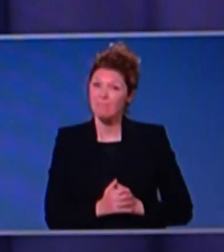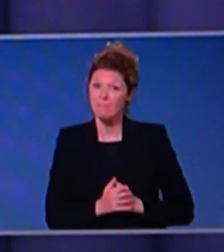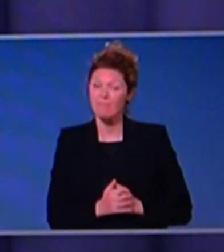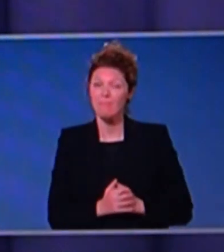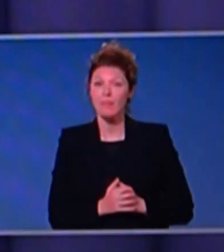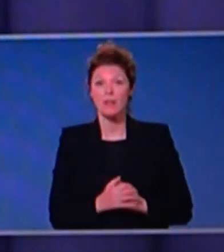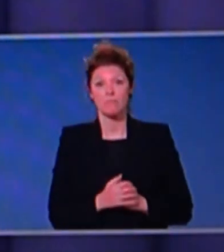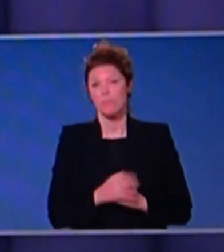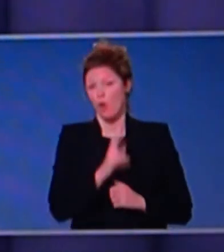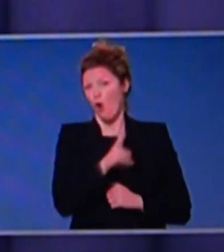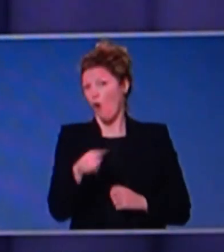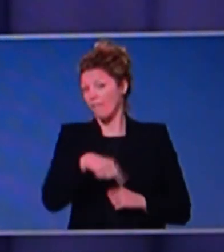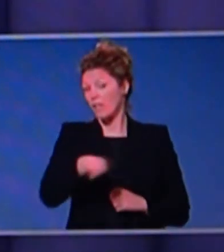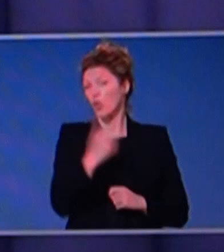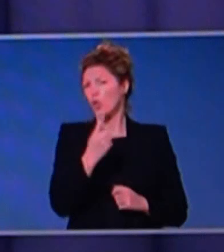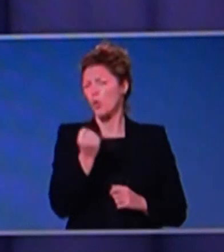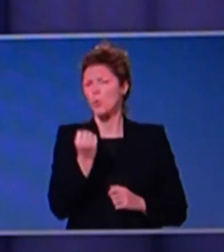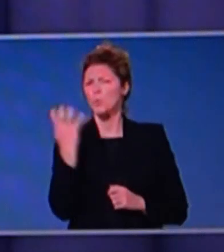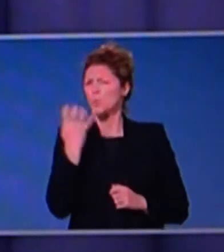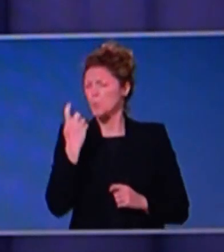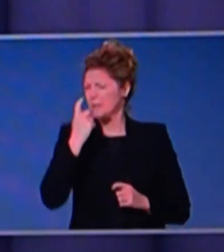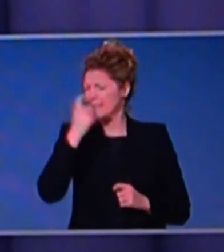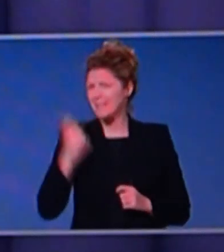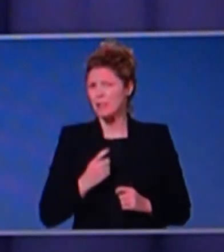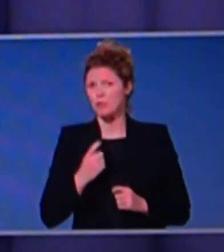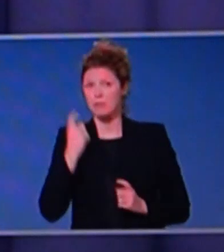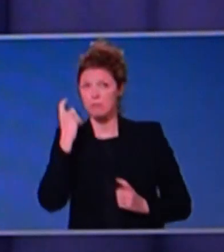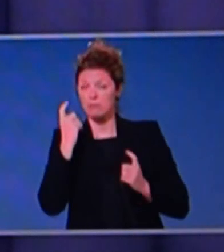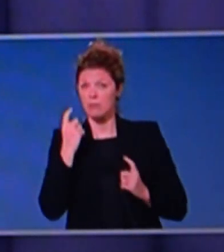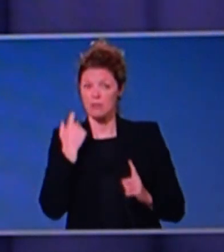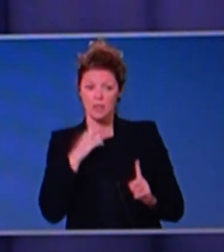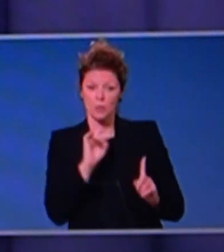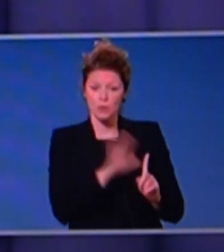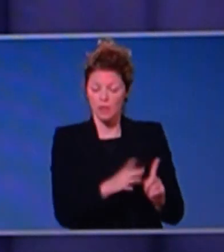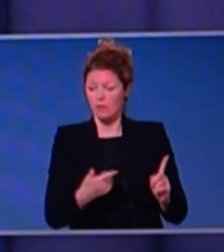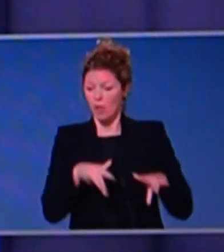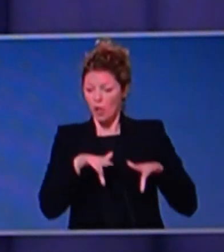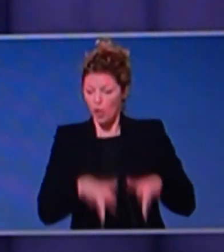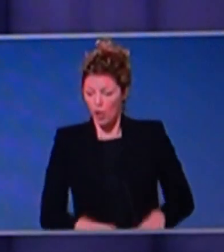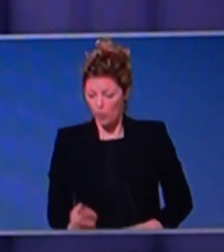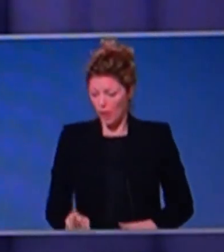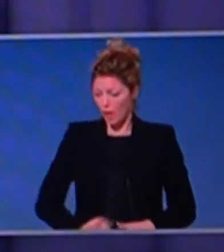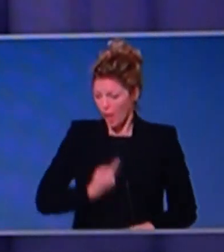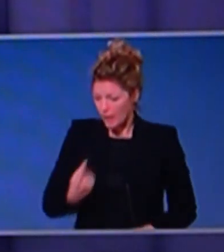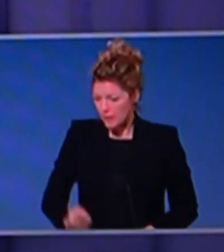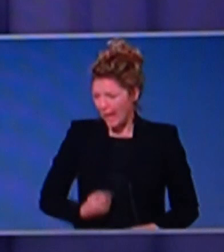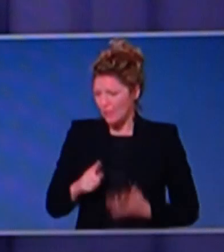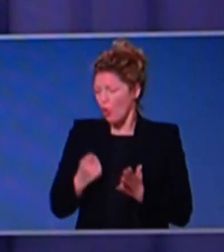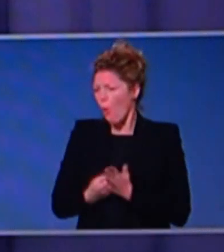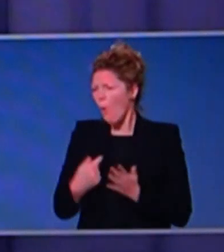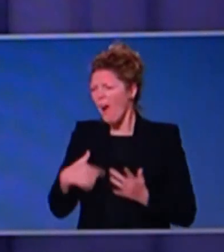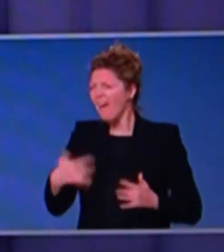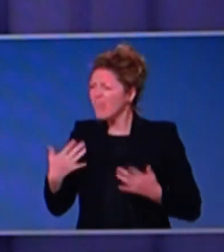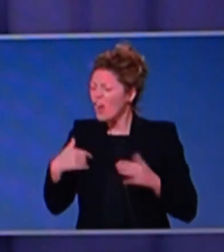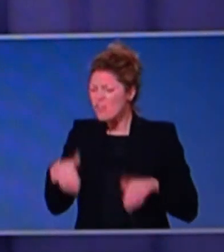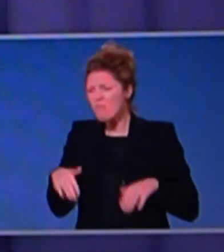for suicide ideation or feeling anxious and alone. All of us need that social connection. Secondly, I think many of us are feeling as though